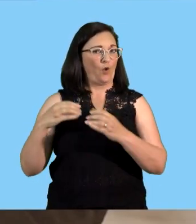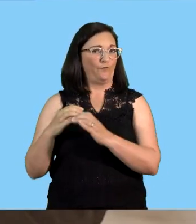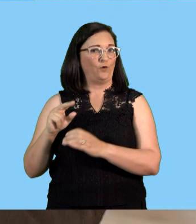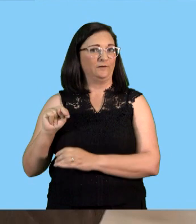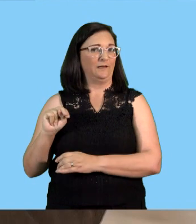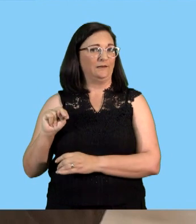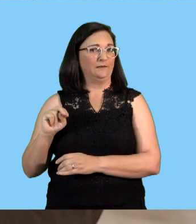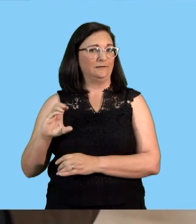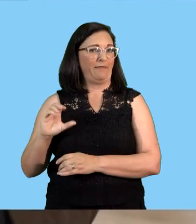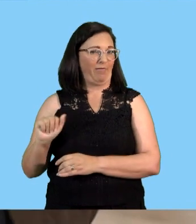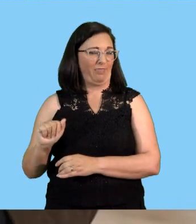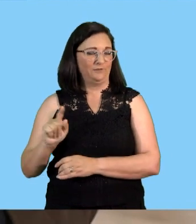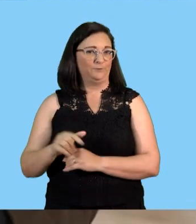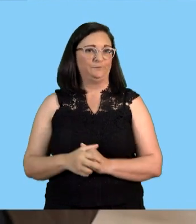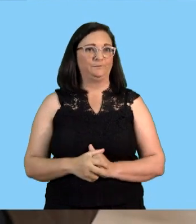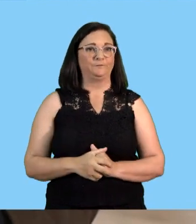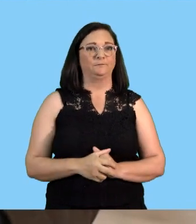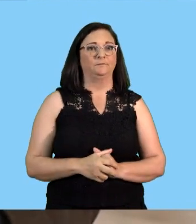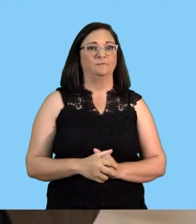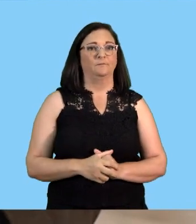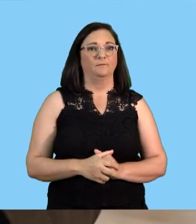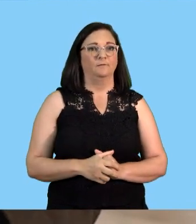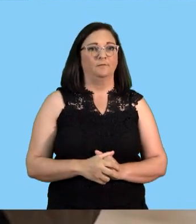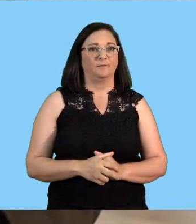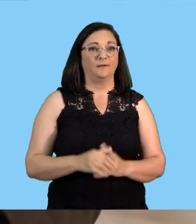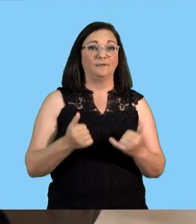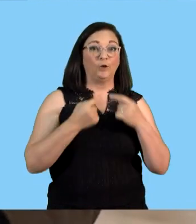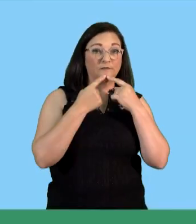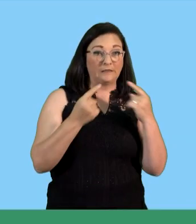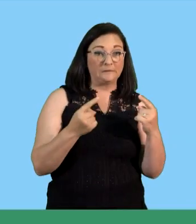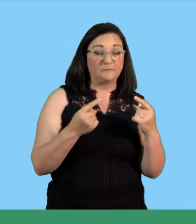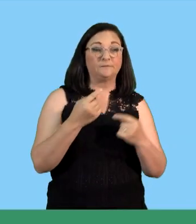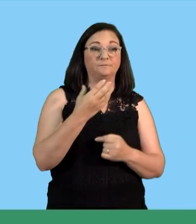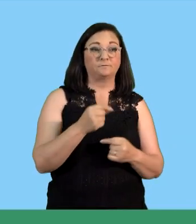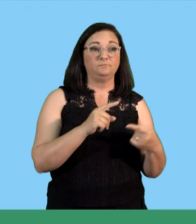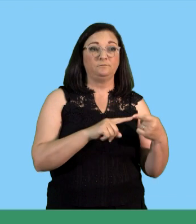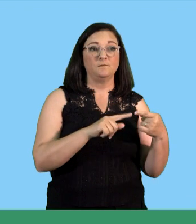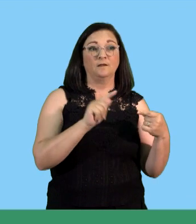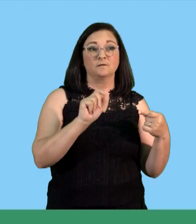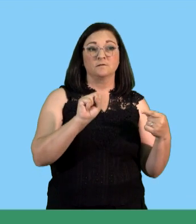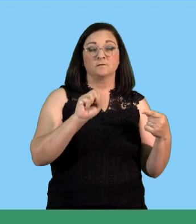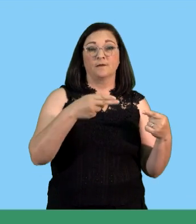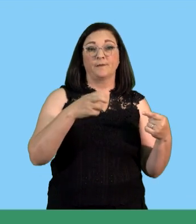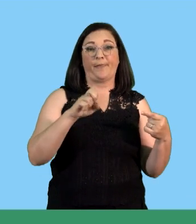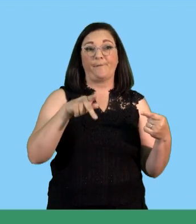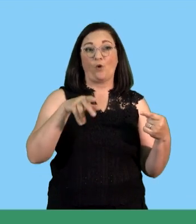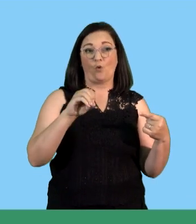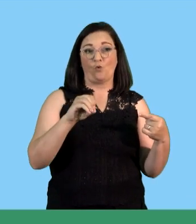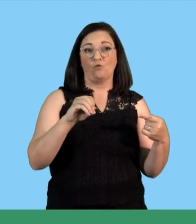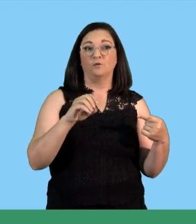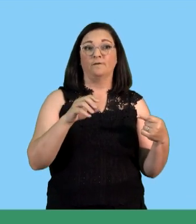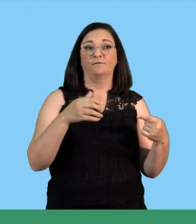the National Credit Act. So let's hear. So these are the statements. CPA called MMT